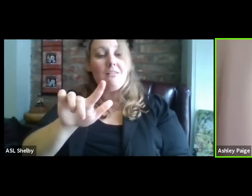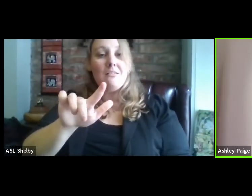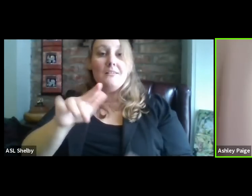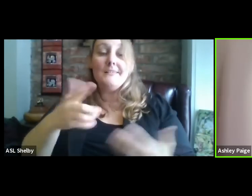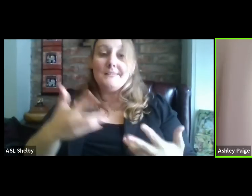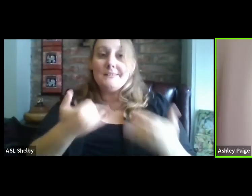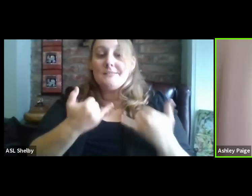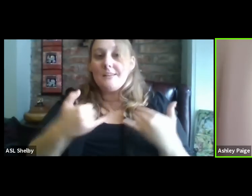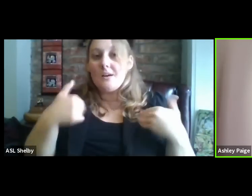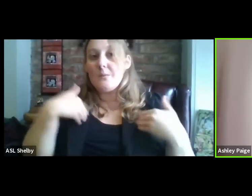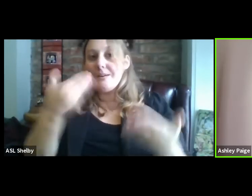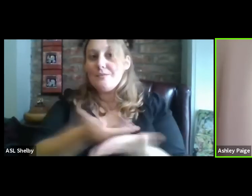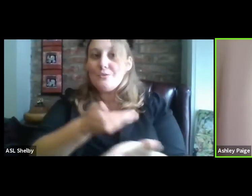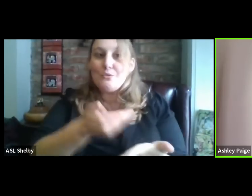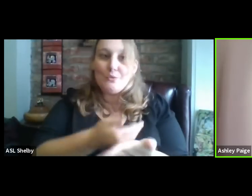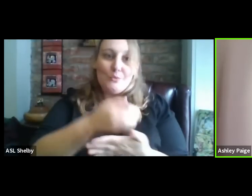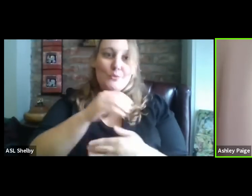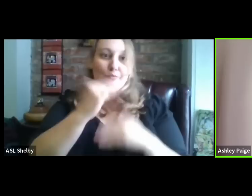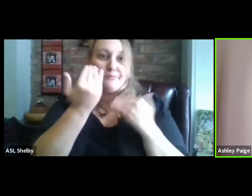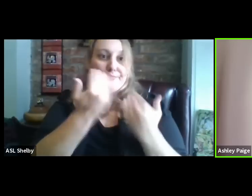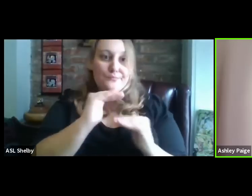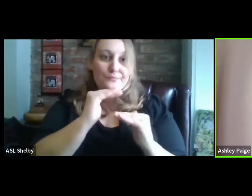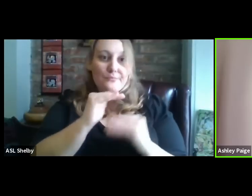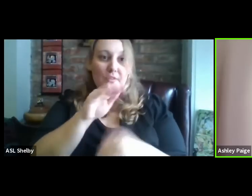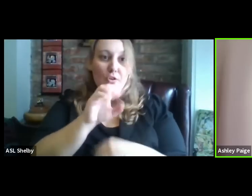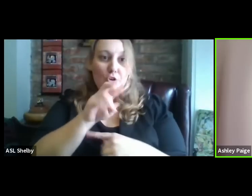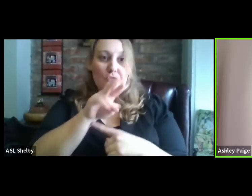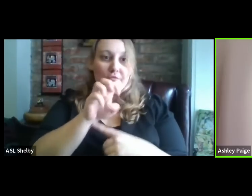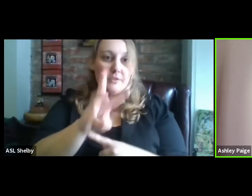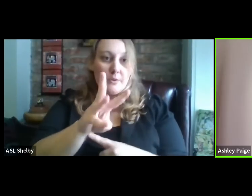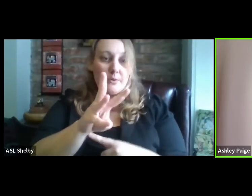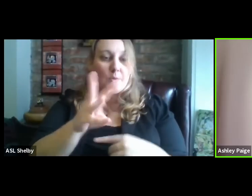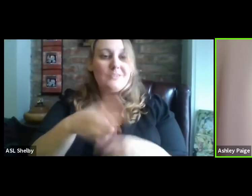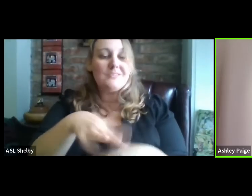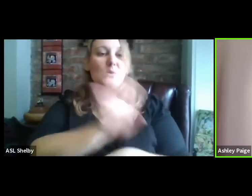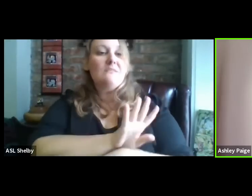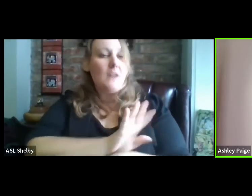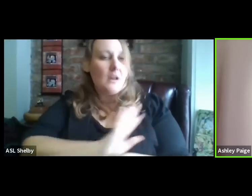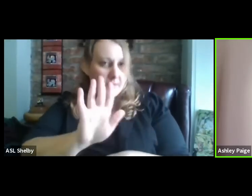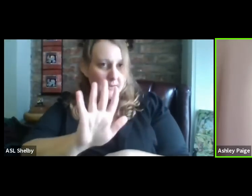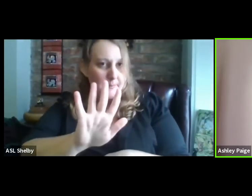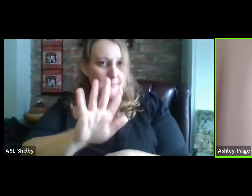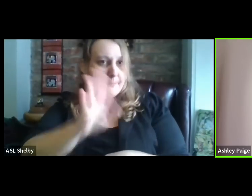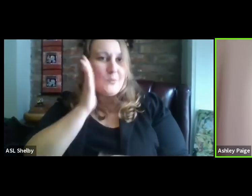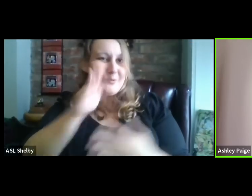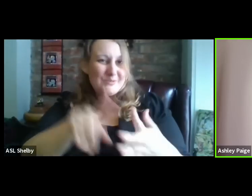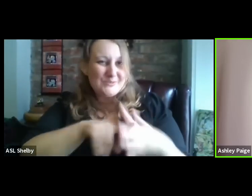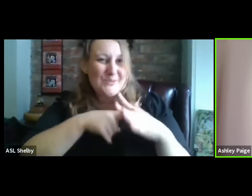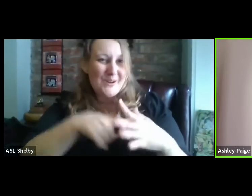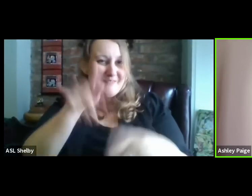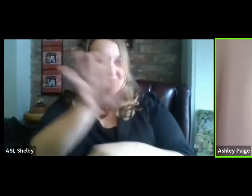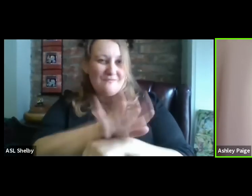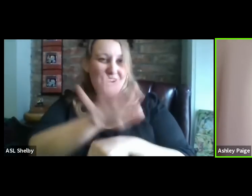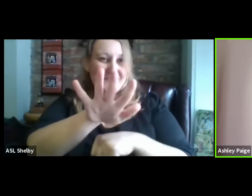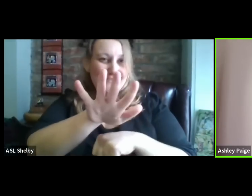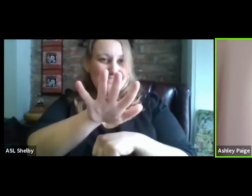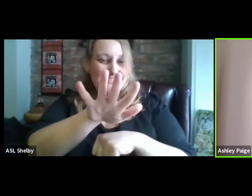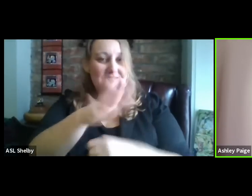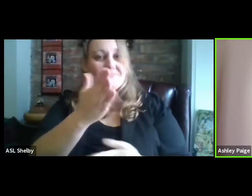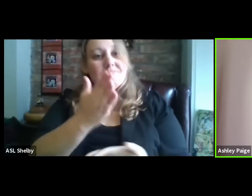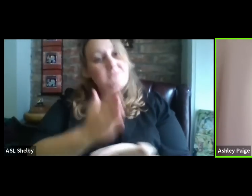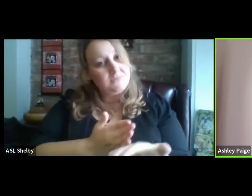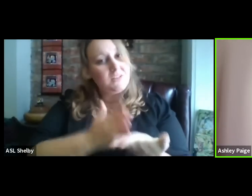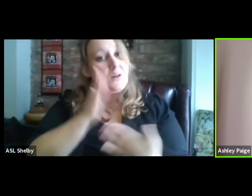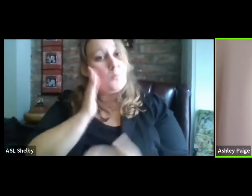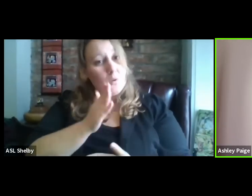being instated, so it will be starting at 5 p.m. Some of us will be there. Some of us will be there in